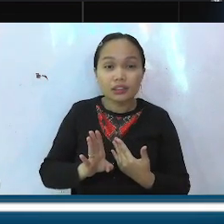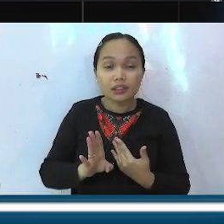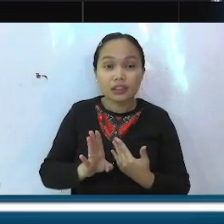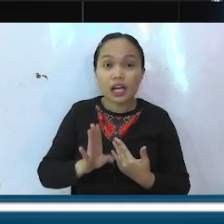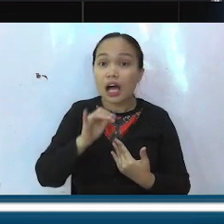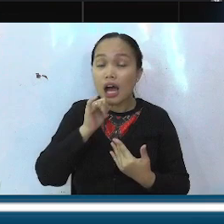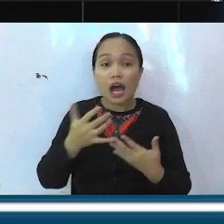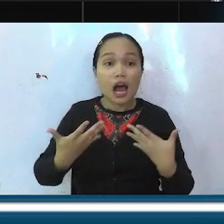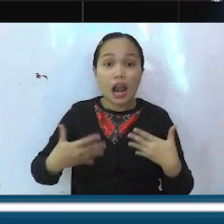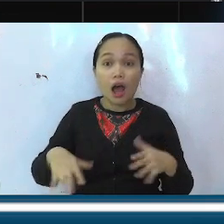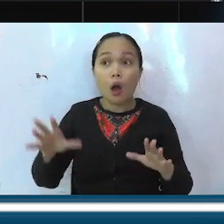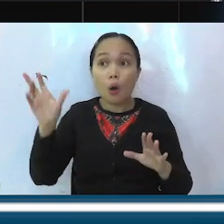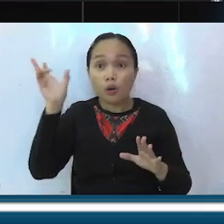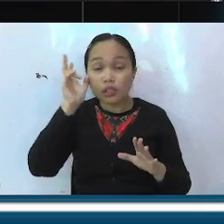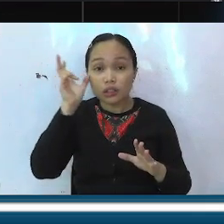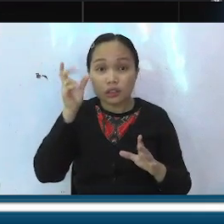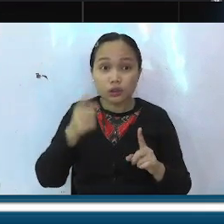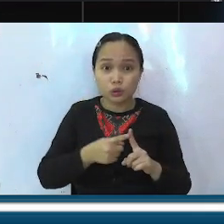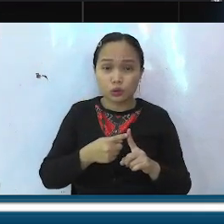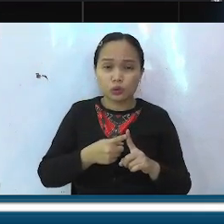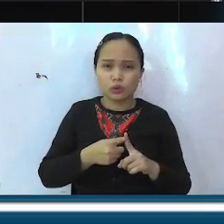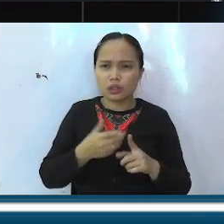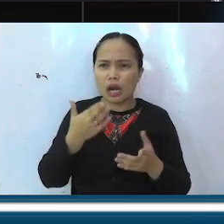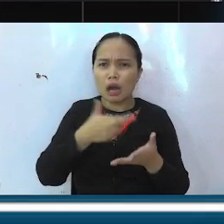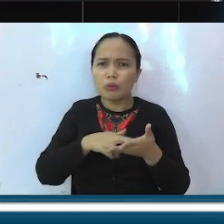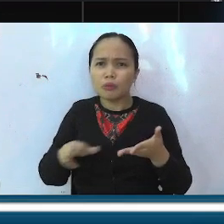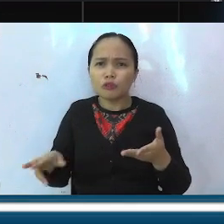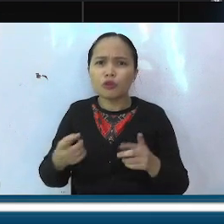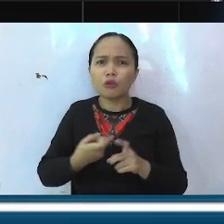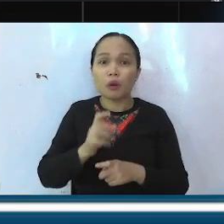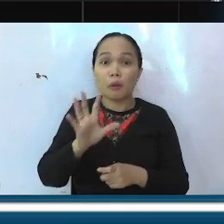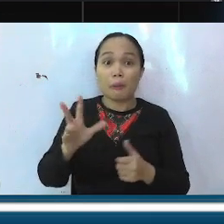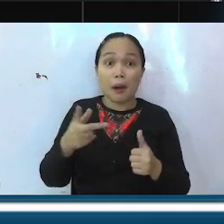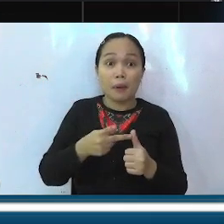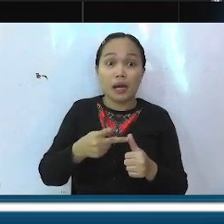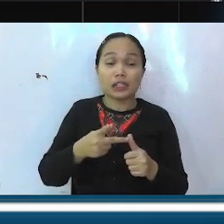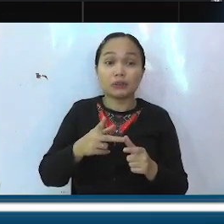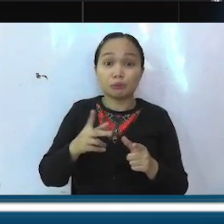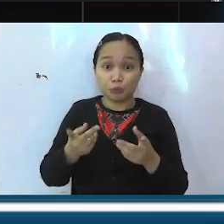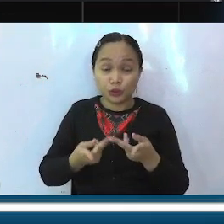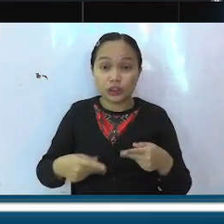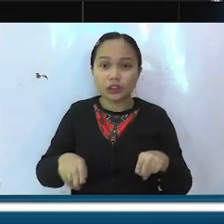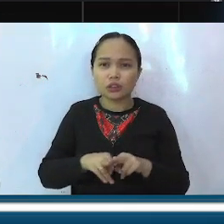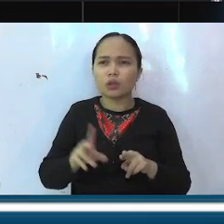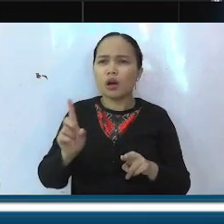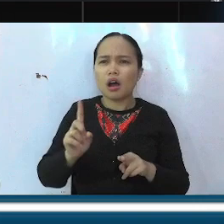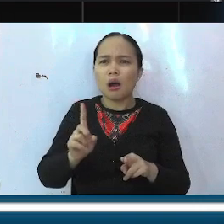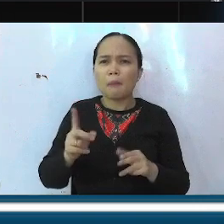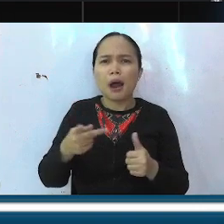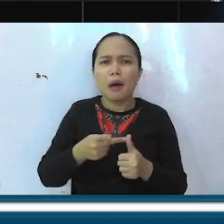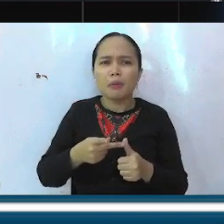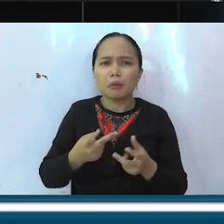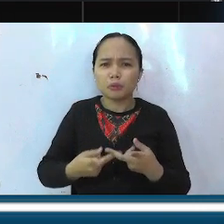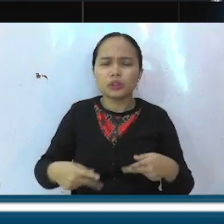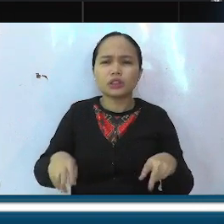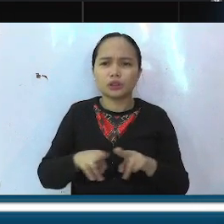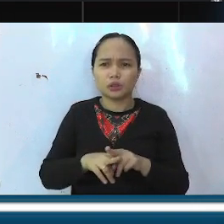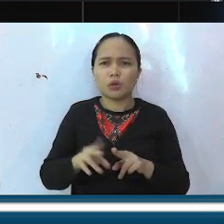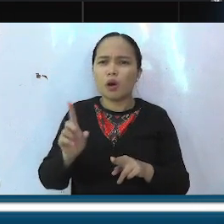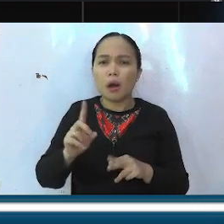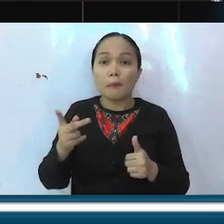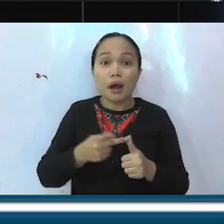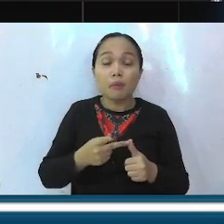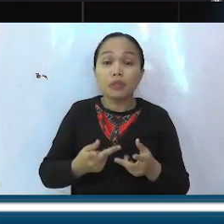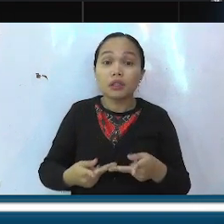not allow Satan to take you from the primary position. You know what? You gotta realize what the primary position is. Yeah, that's it. That's it. The